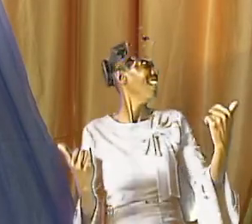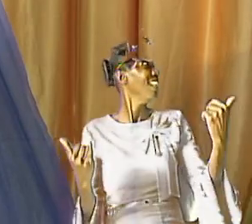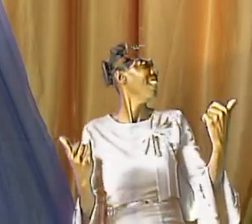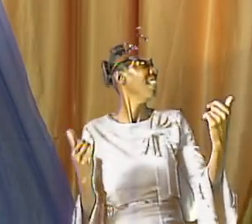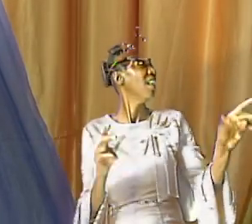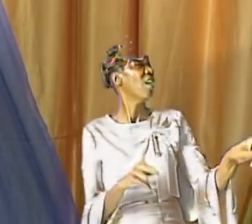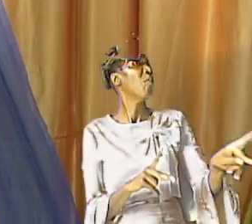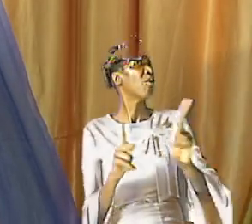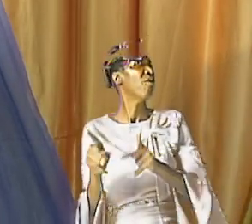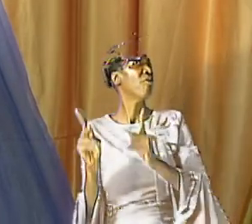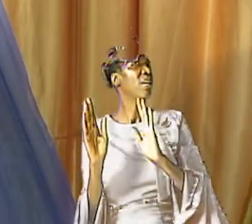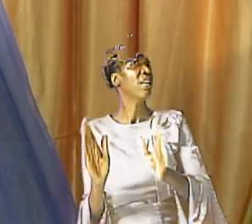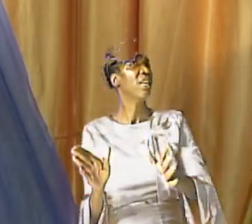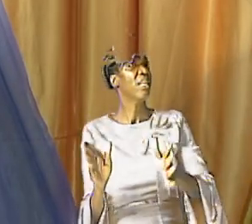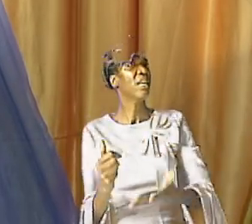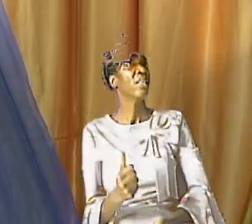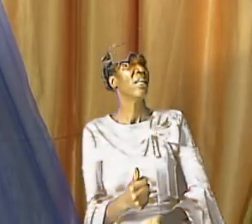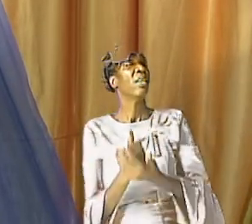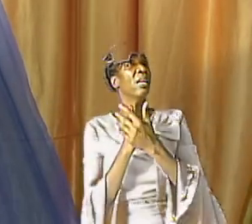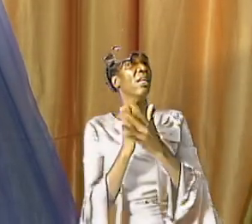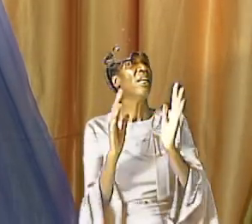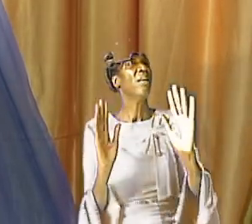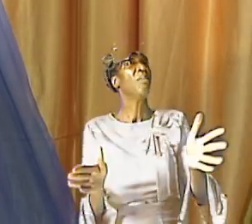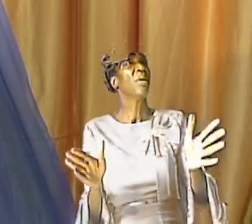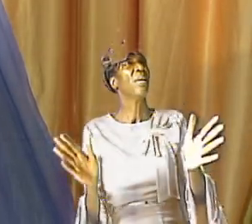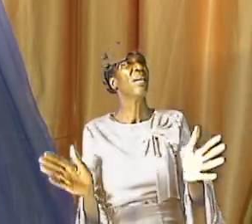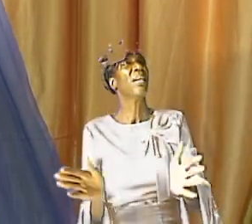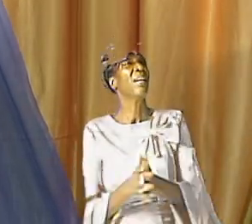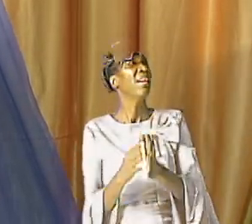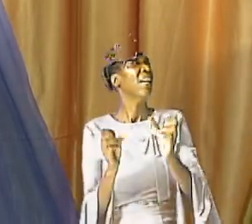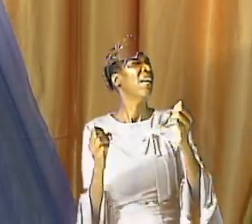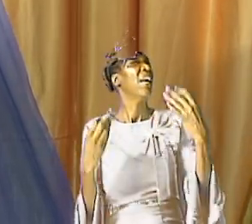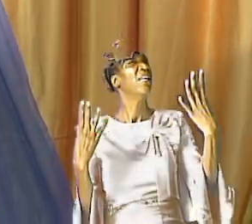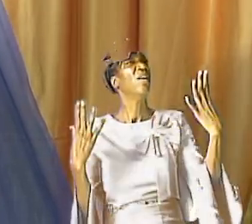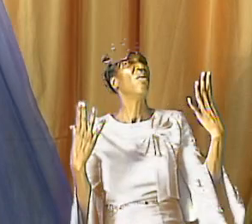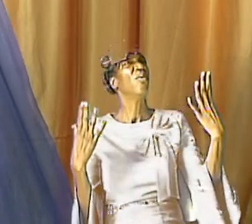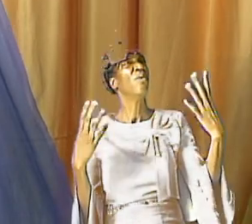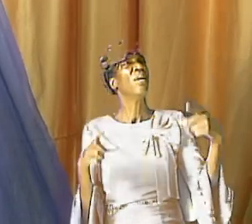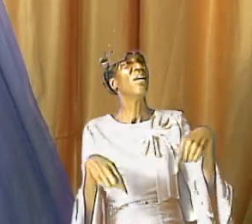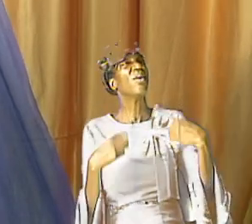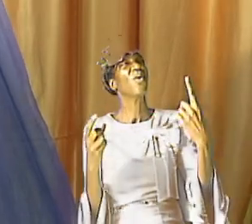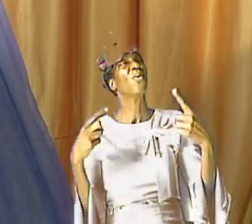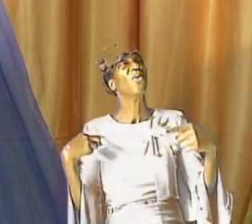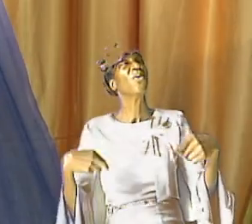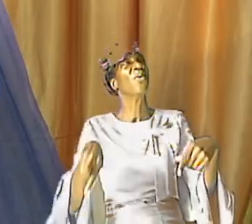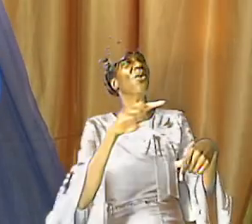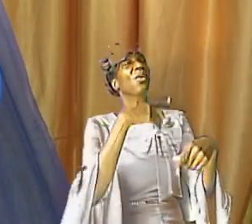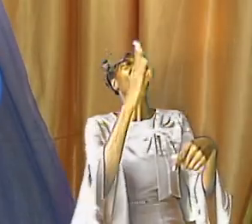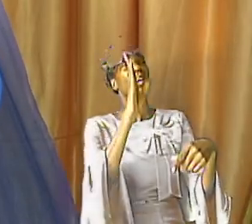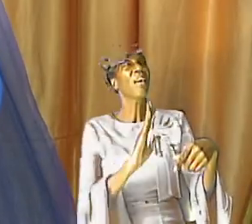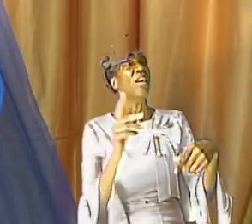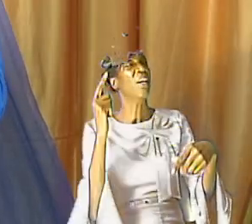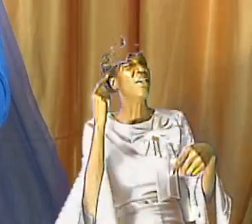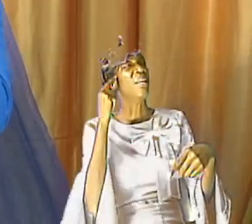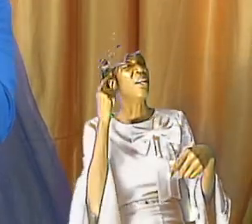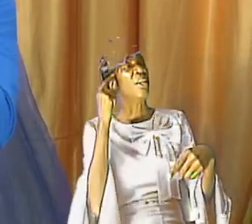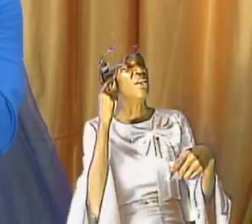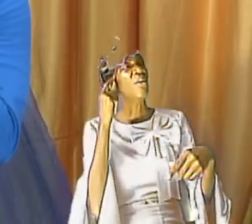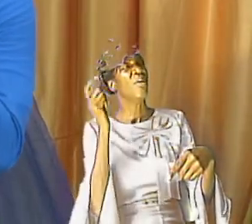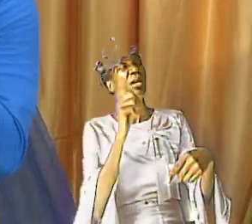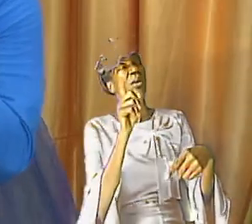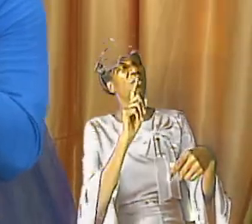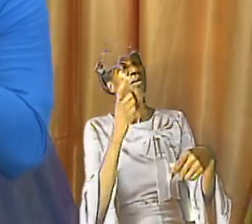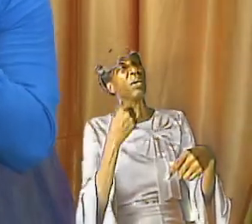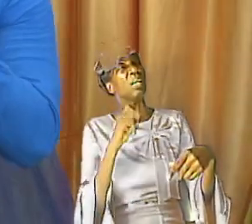is a provider and a sustainer. Hallelujah. So let us go to our God knowing who he is. Let us